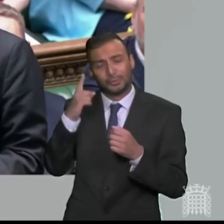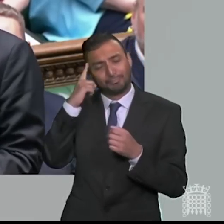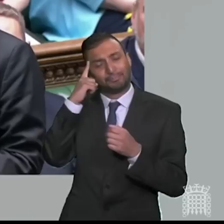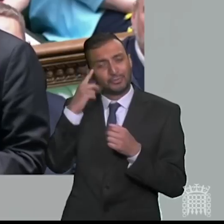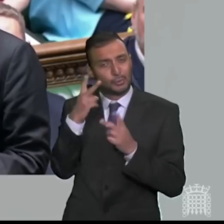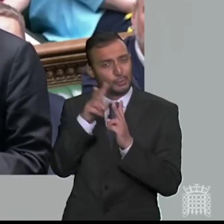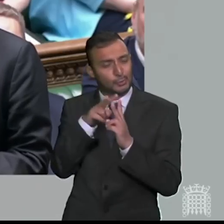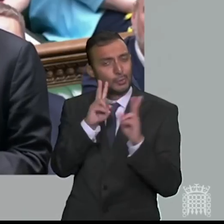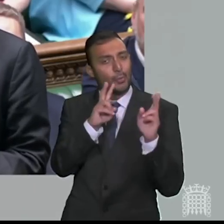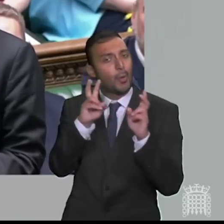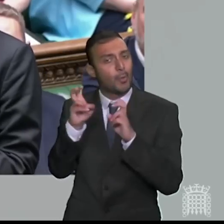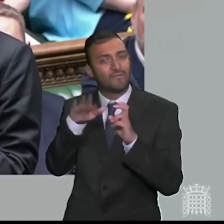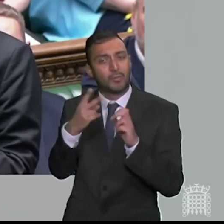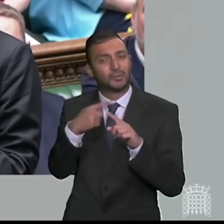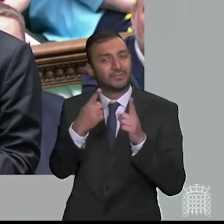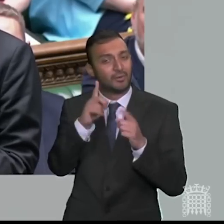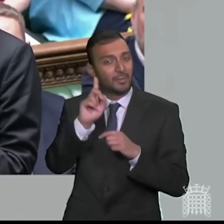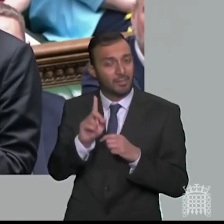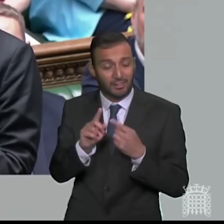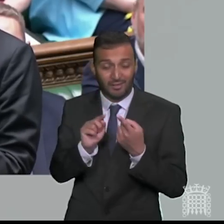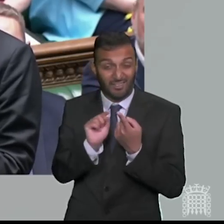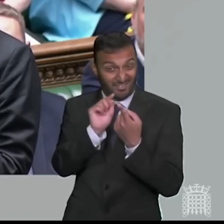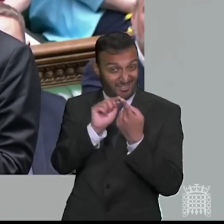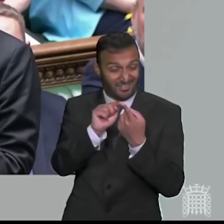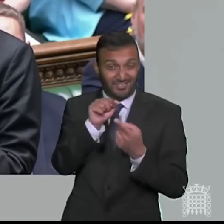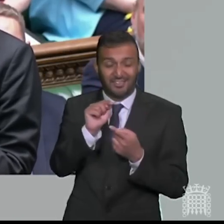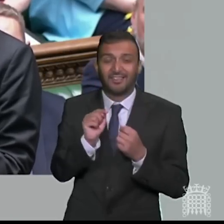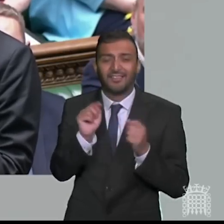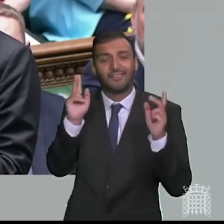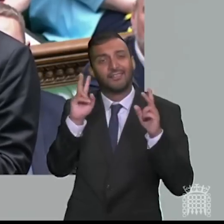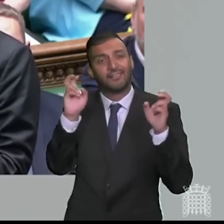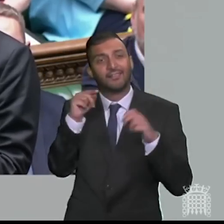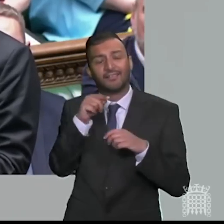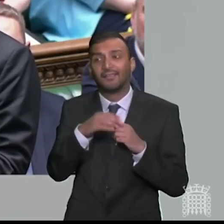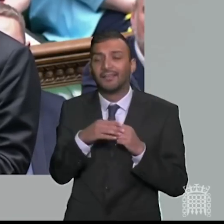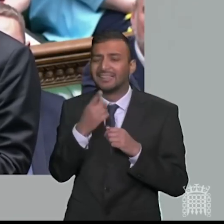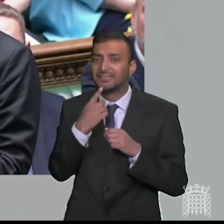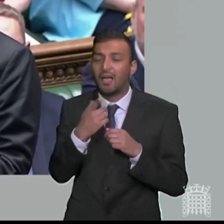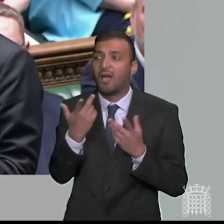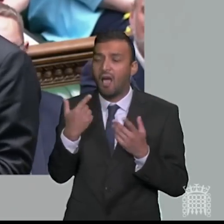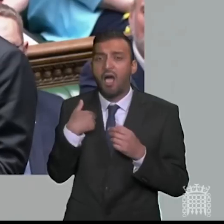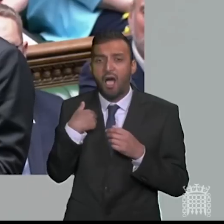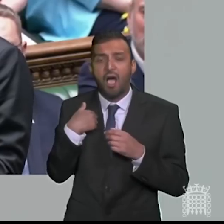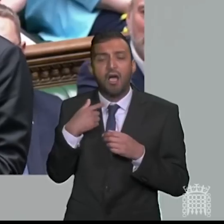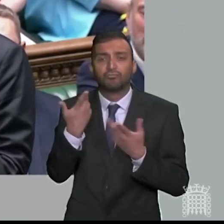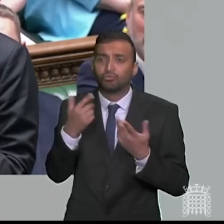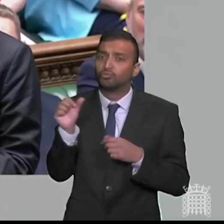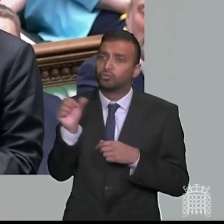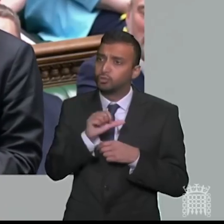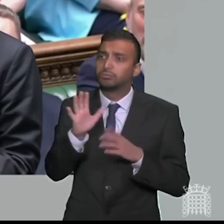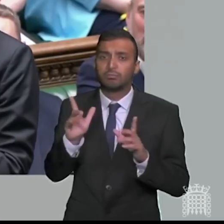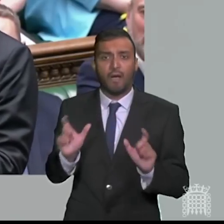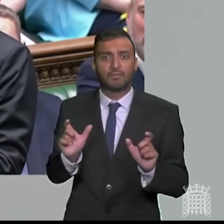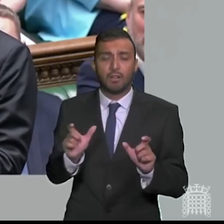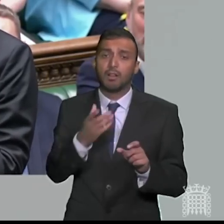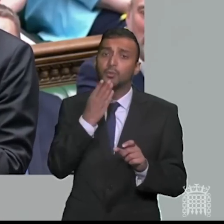The first one is, it's about using the private sector more, something we should be very comfortable with.